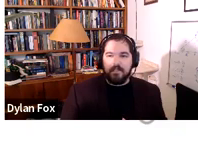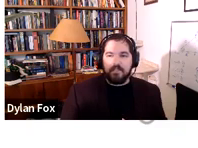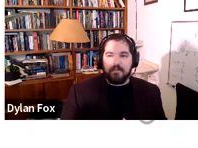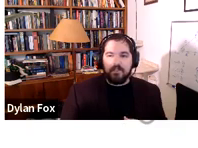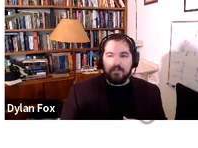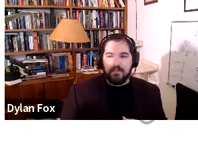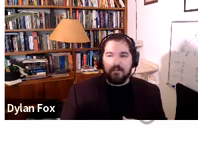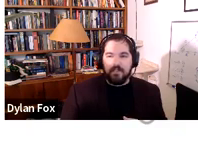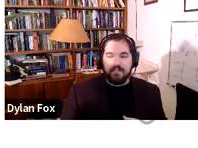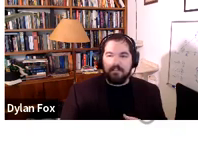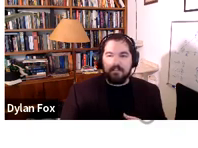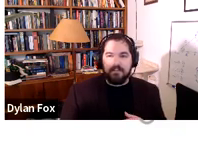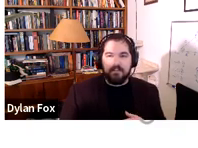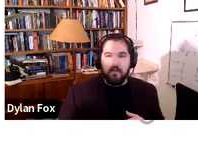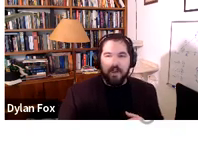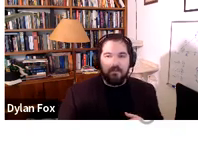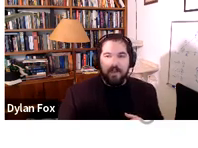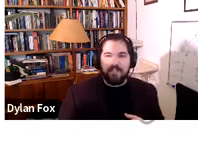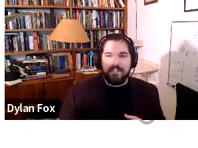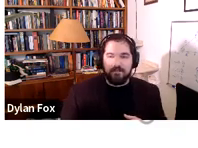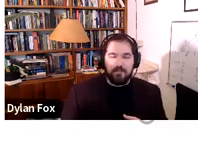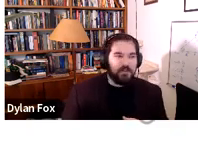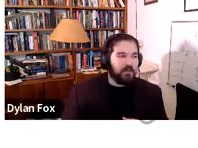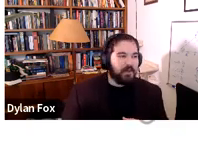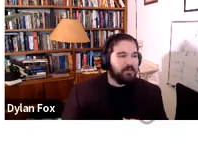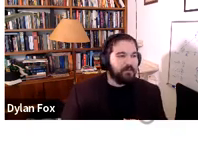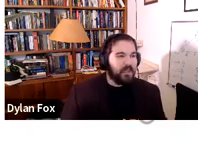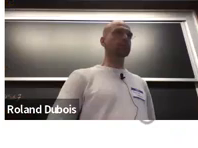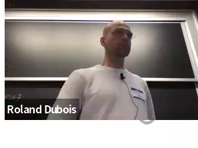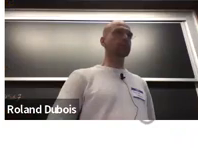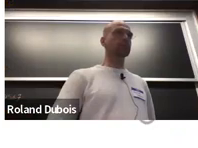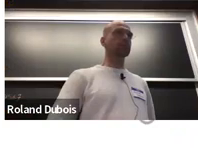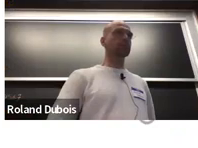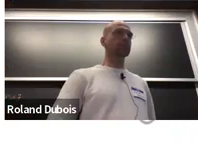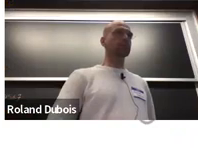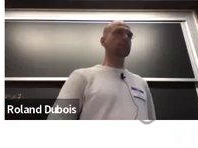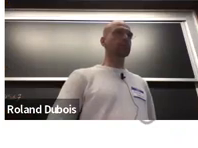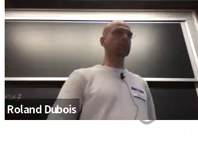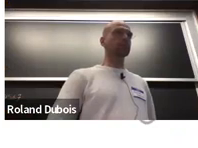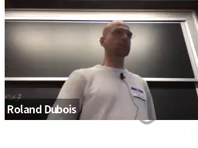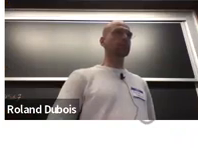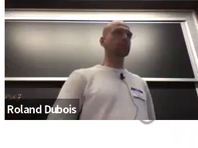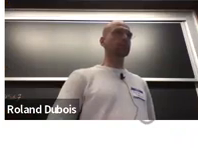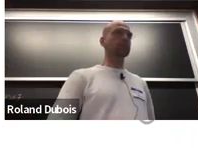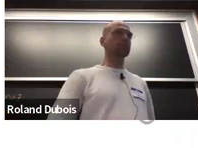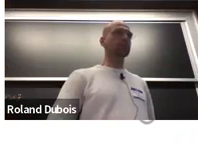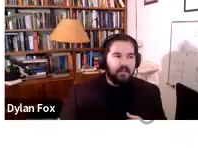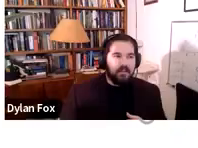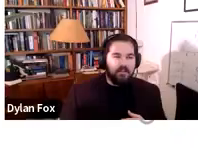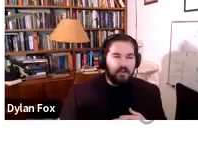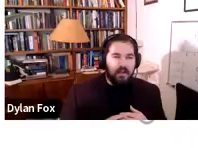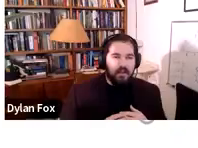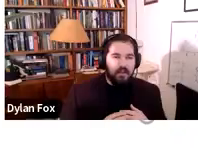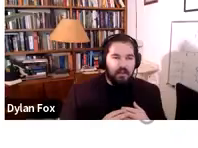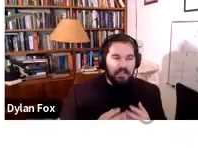it updates, which, you know, it does quite rapidly, as I'm sure you all are aware. And finally, our style is that